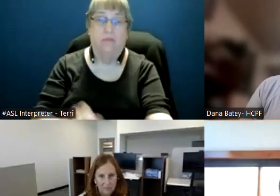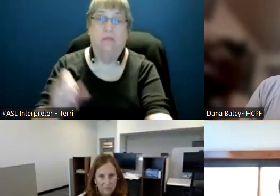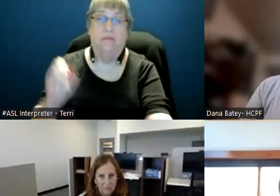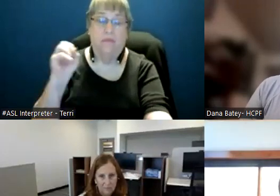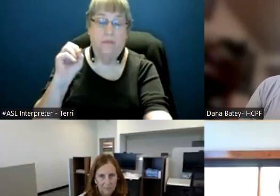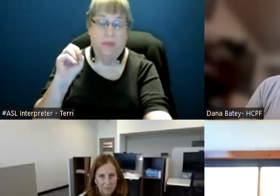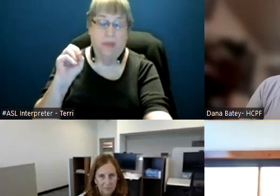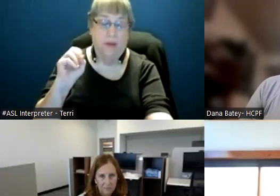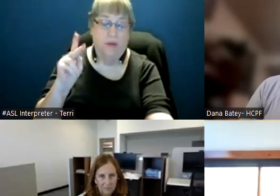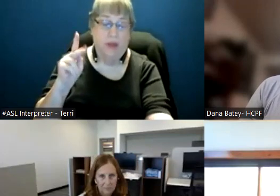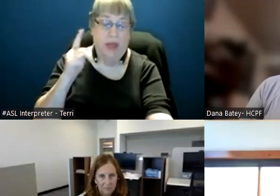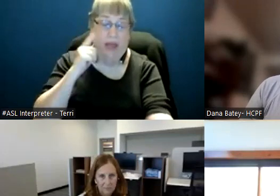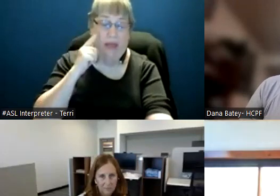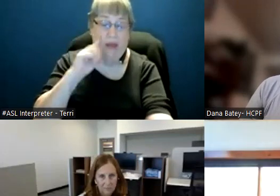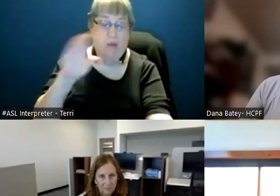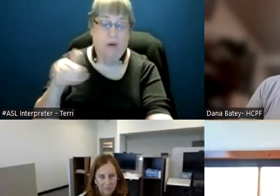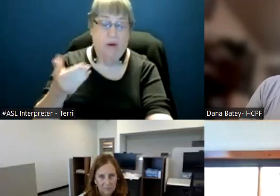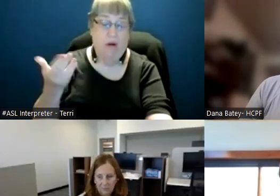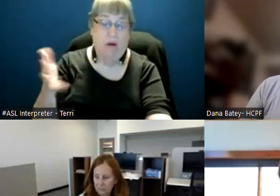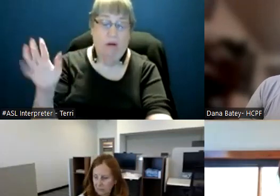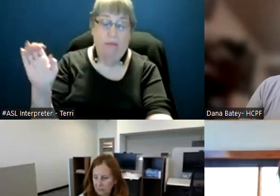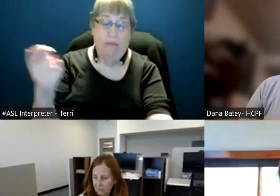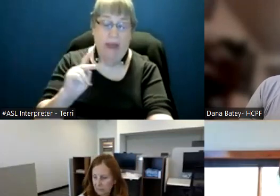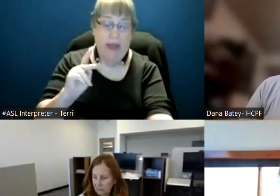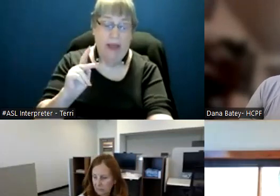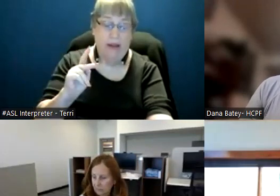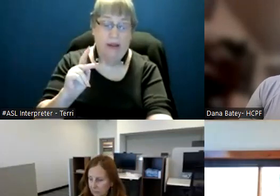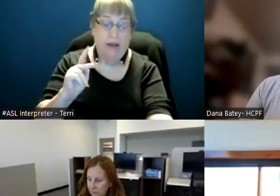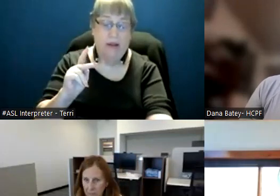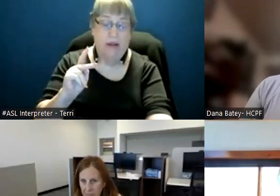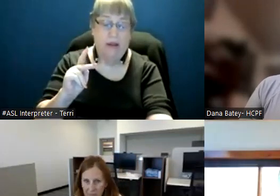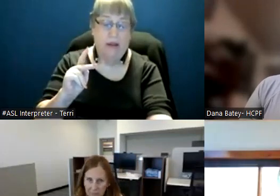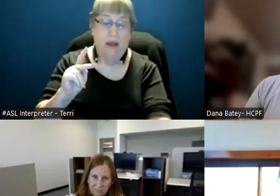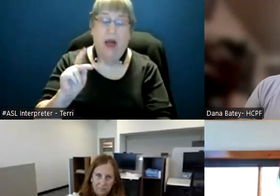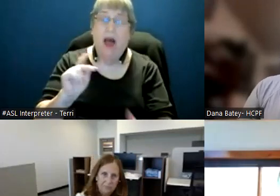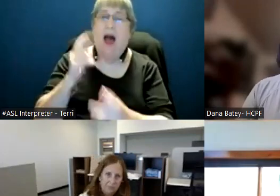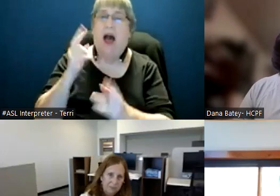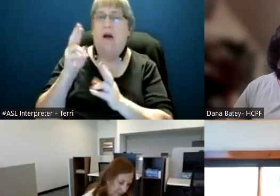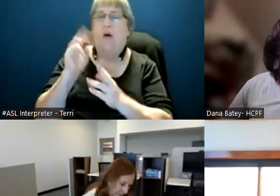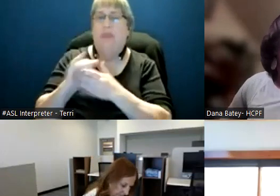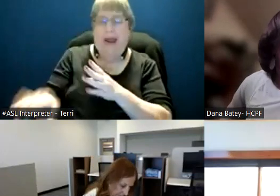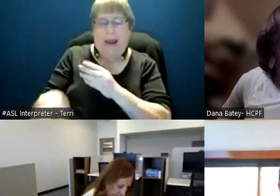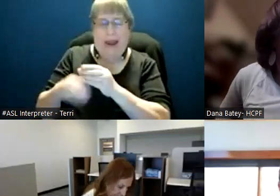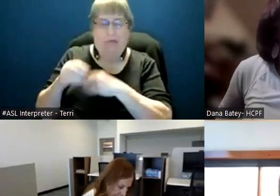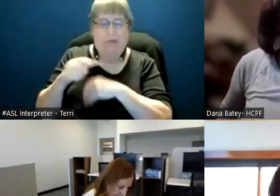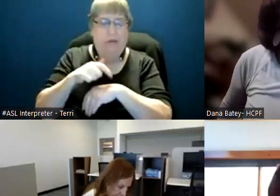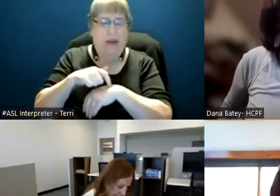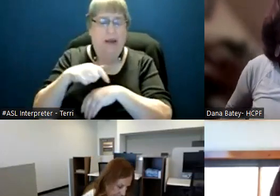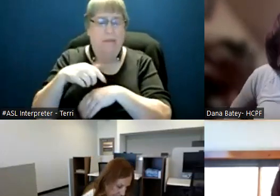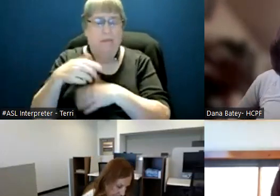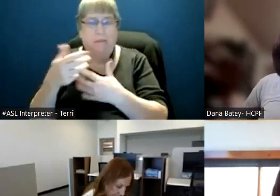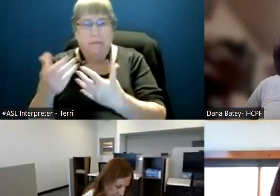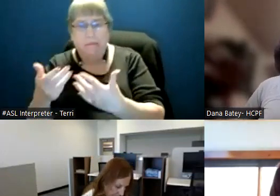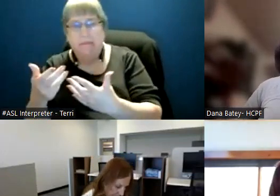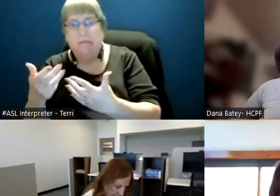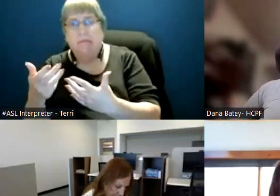Okay, I think we're all back. Hope that extra time gave you guys just some more time to kind of